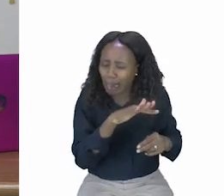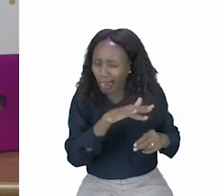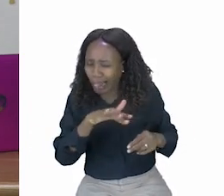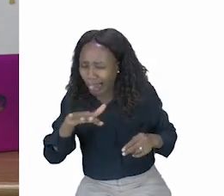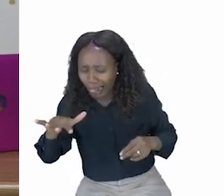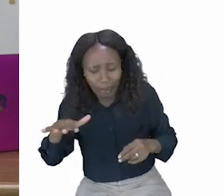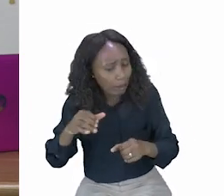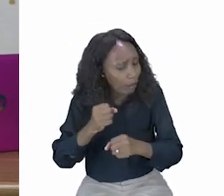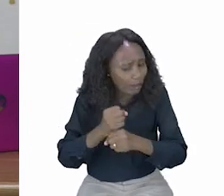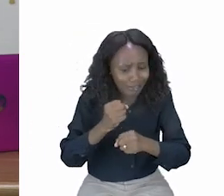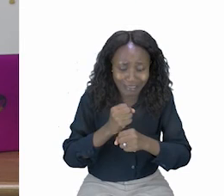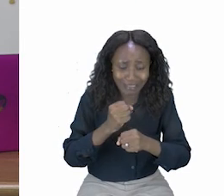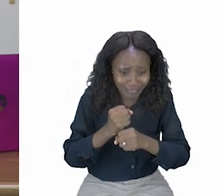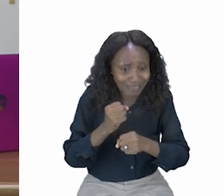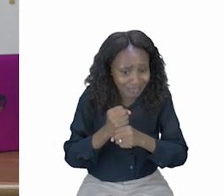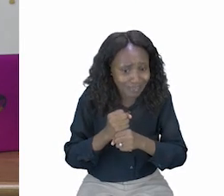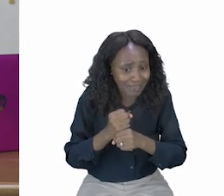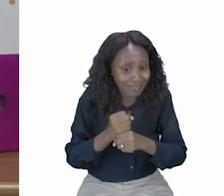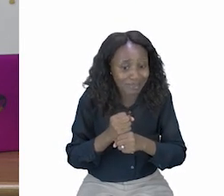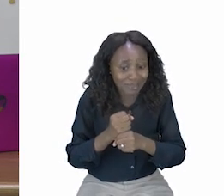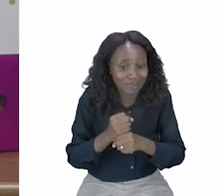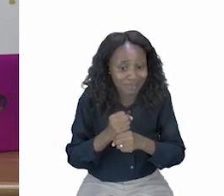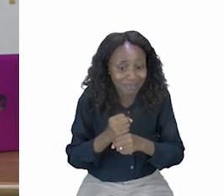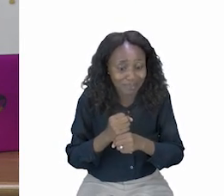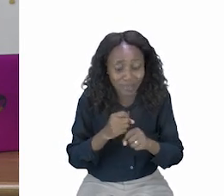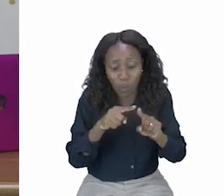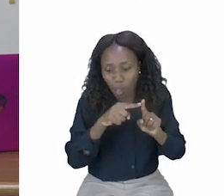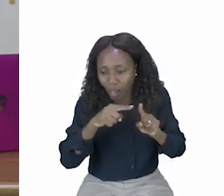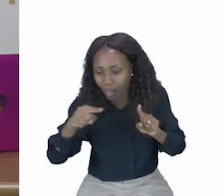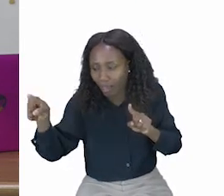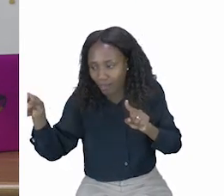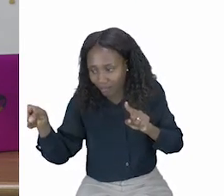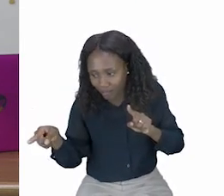parallelogram. Everybody, let's say parallelogram.